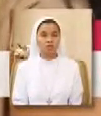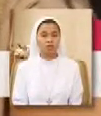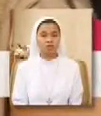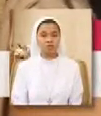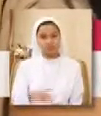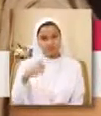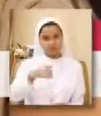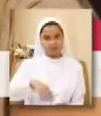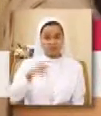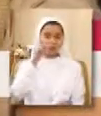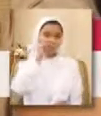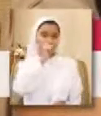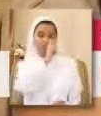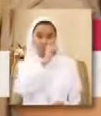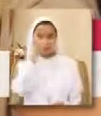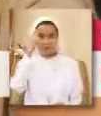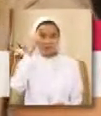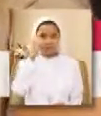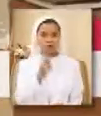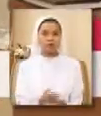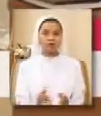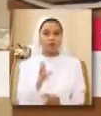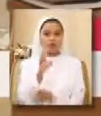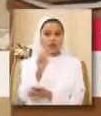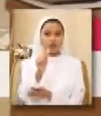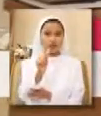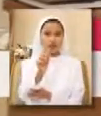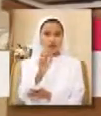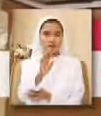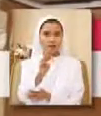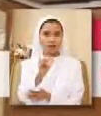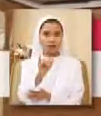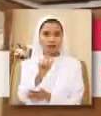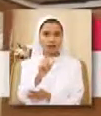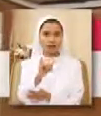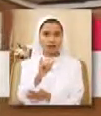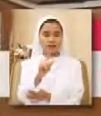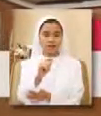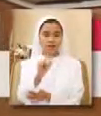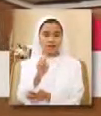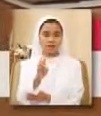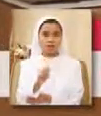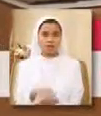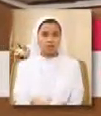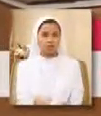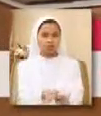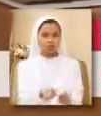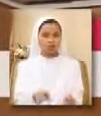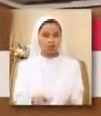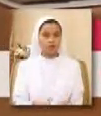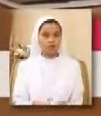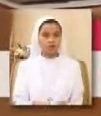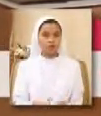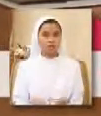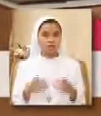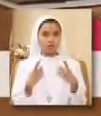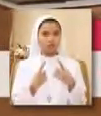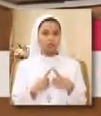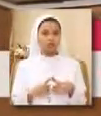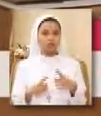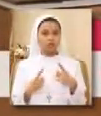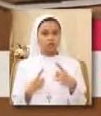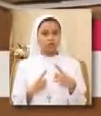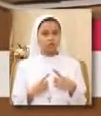kanya ay Carmelite. Opo. No. Yung mga sisters nila, Bishop, sila pa rin po yung nakasuot ng abito